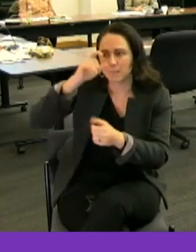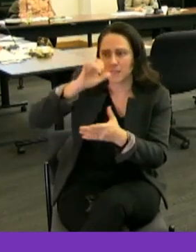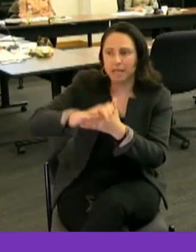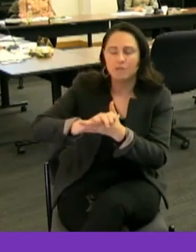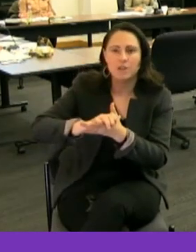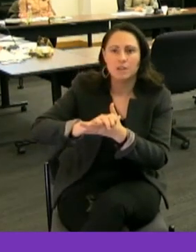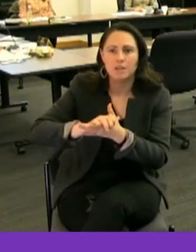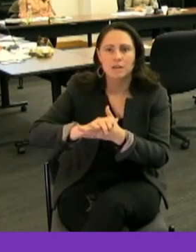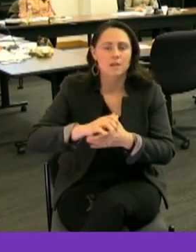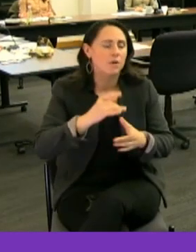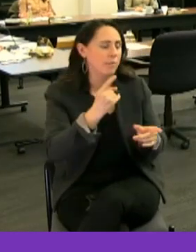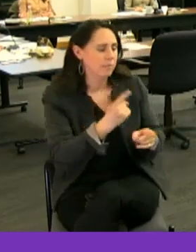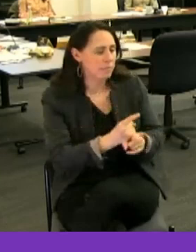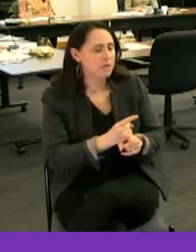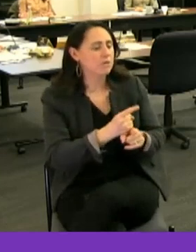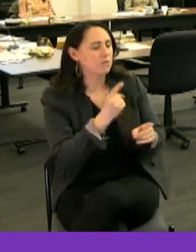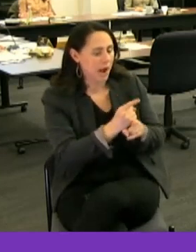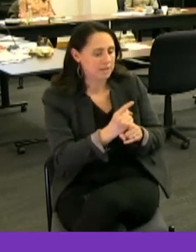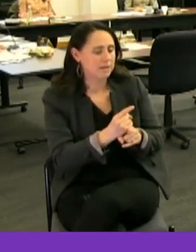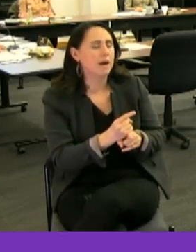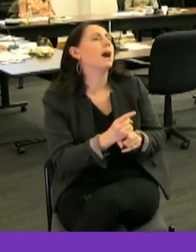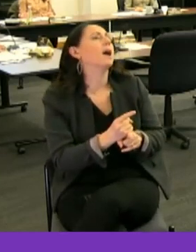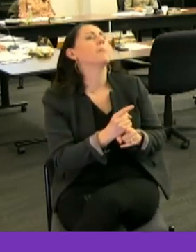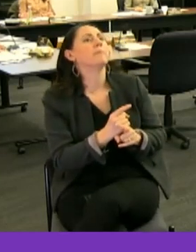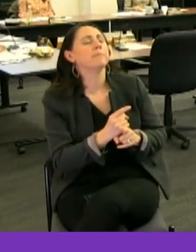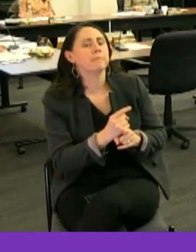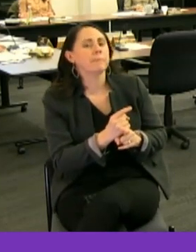so. Right. Mhm. Correct.